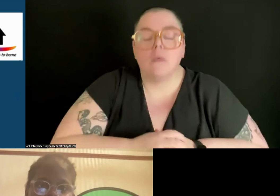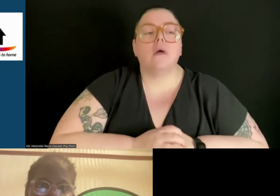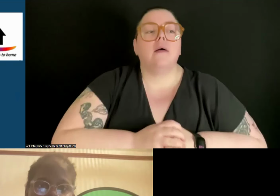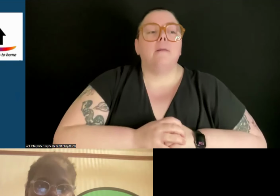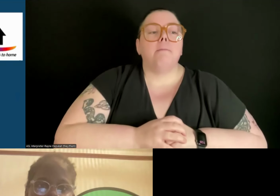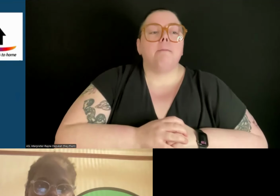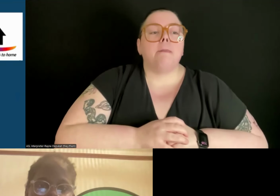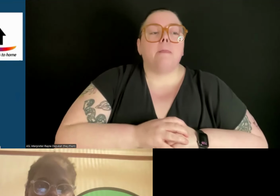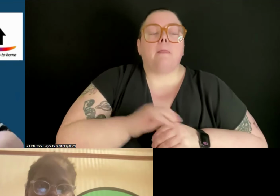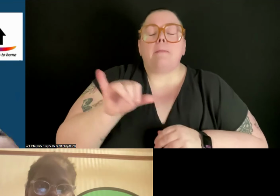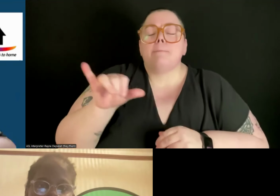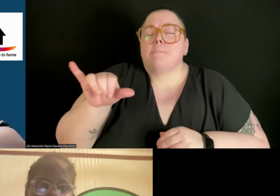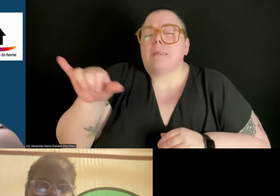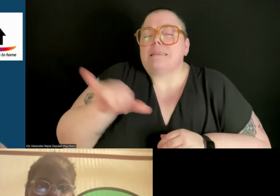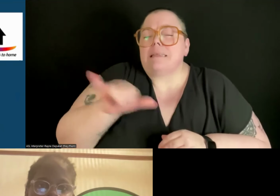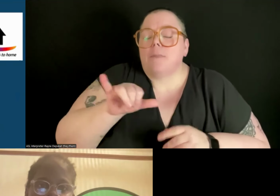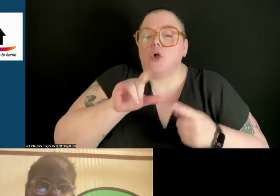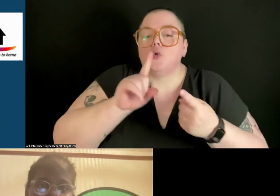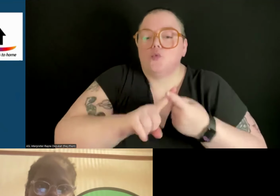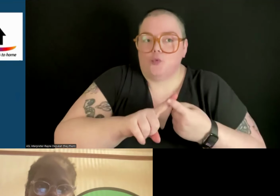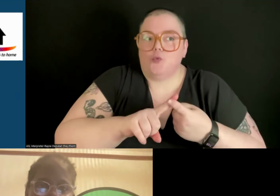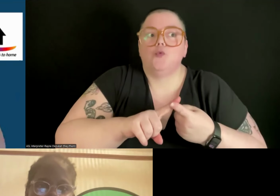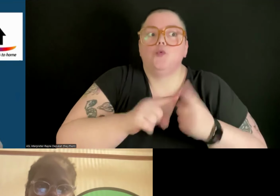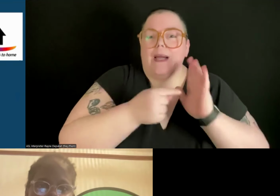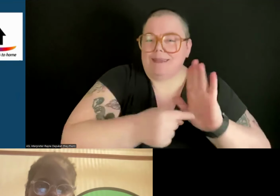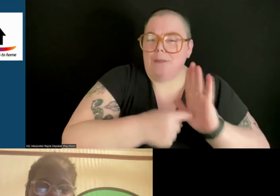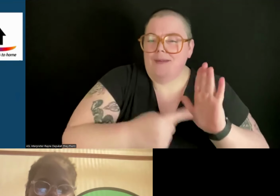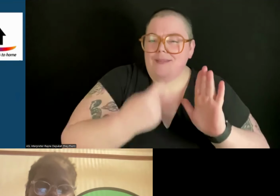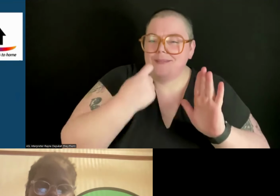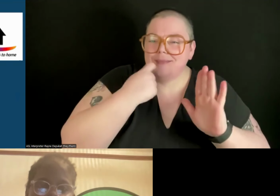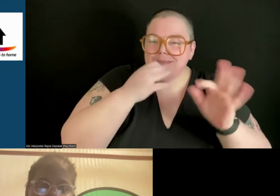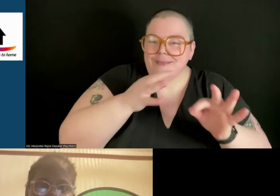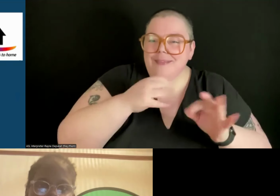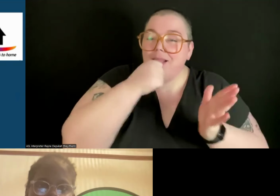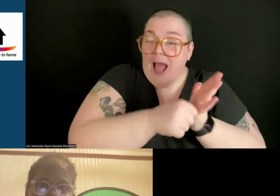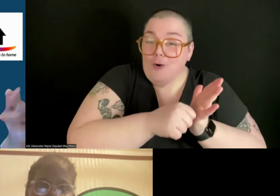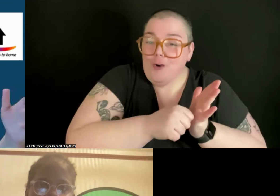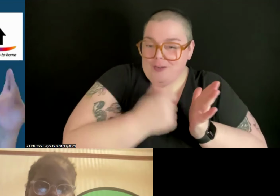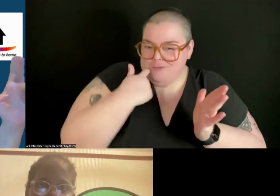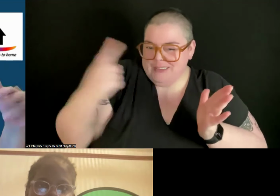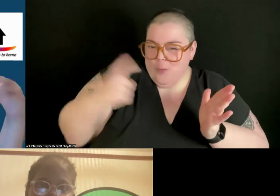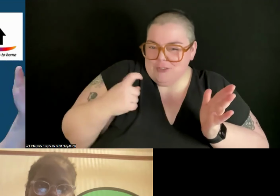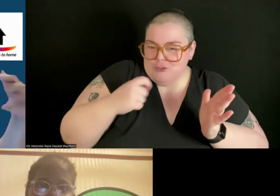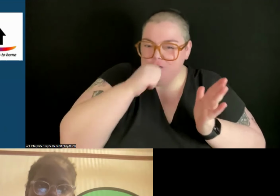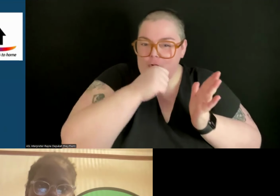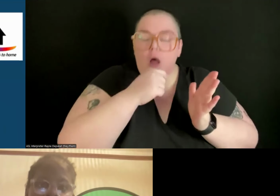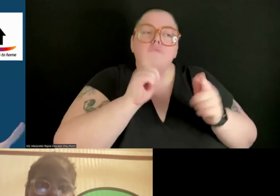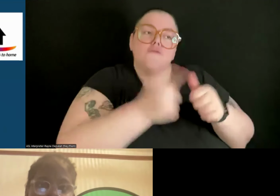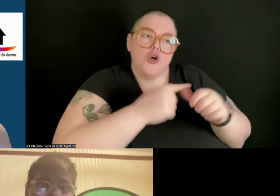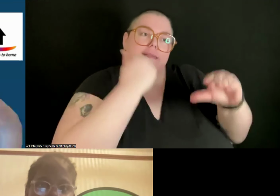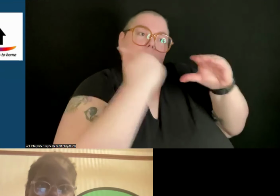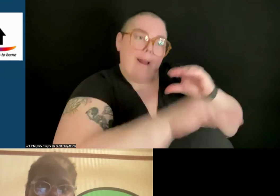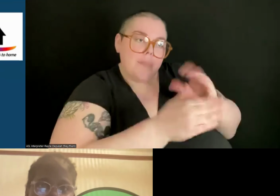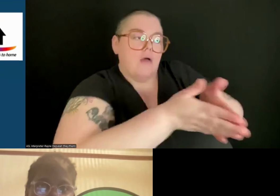is similar to the situation we talked about earlier, where you write the letter, or rather, you start by sending the